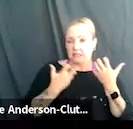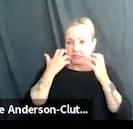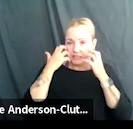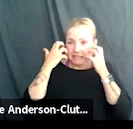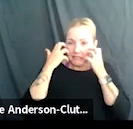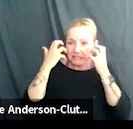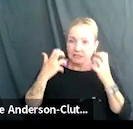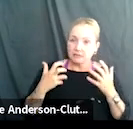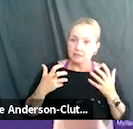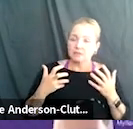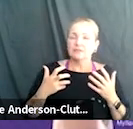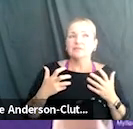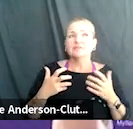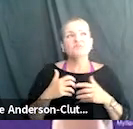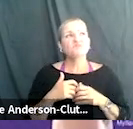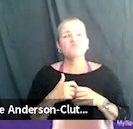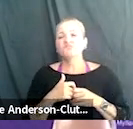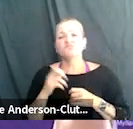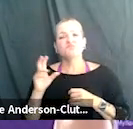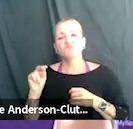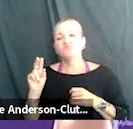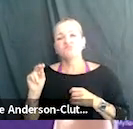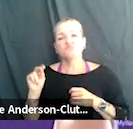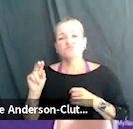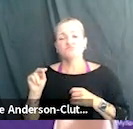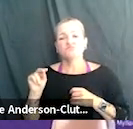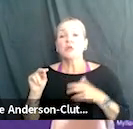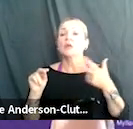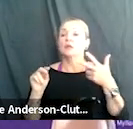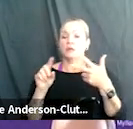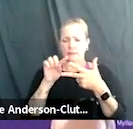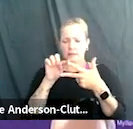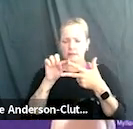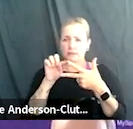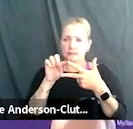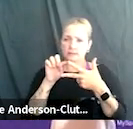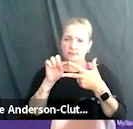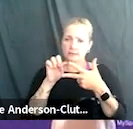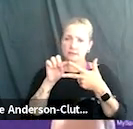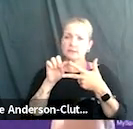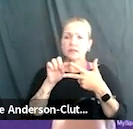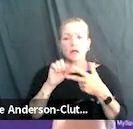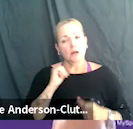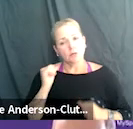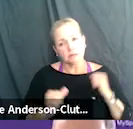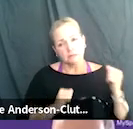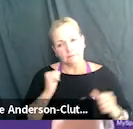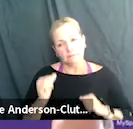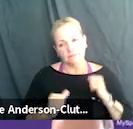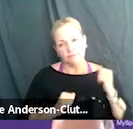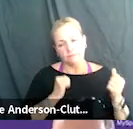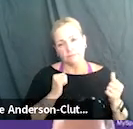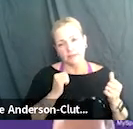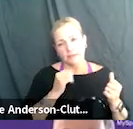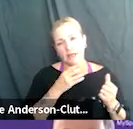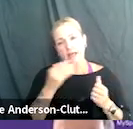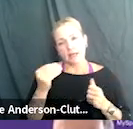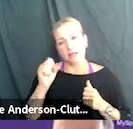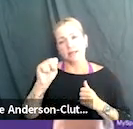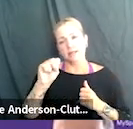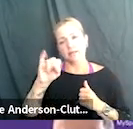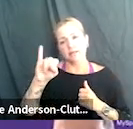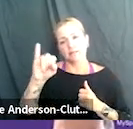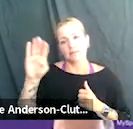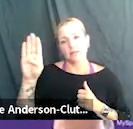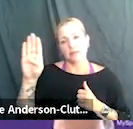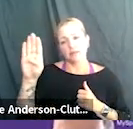boy, in fact, really, the middle person I talked about, he had a history of significant aggression and self-injurious behavior. It is better now